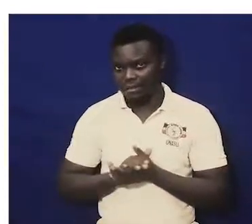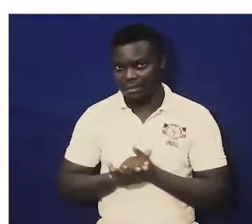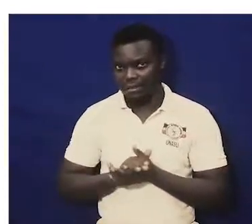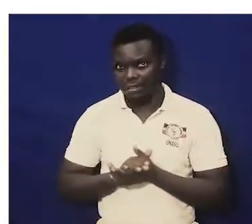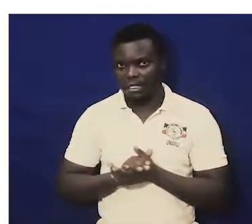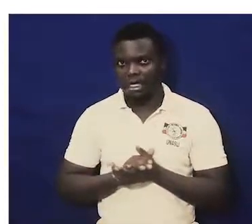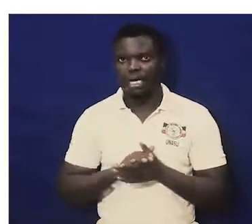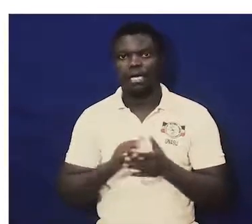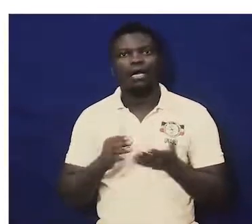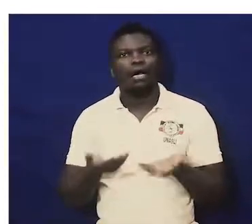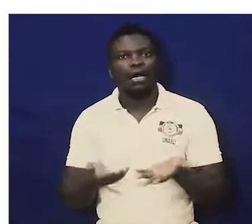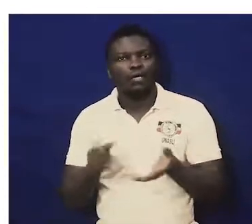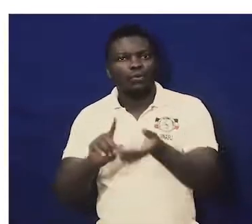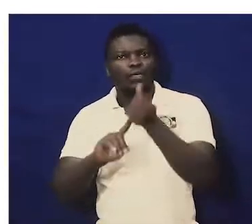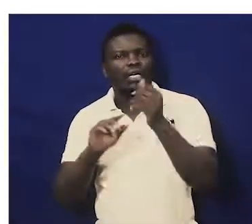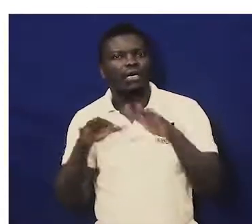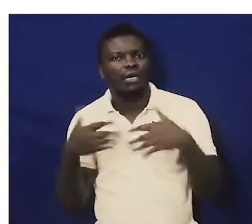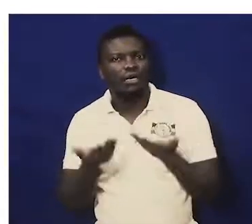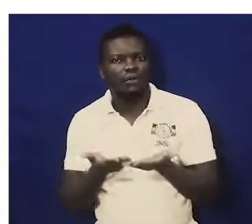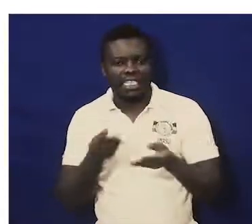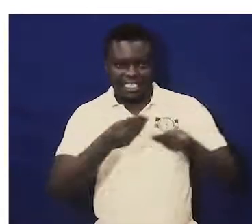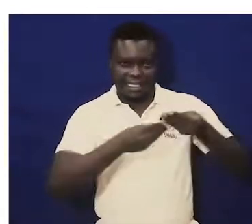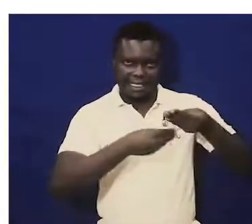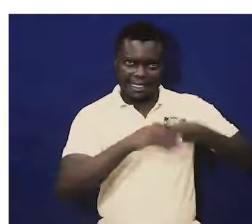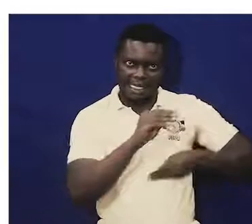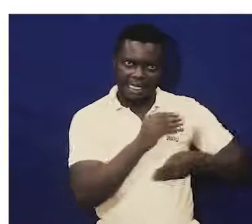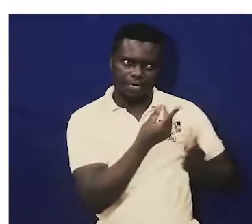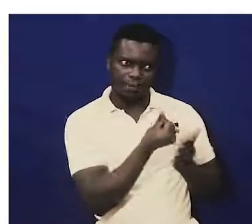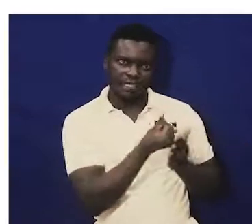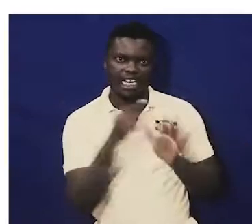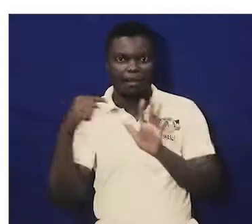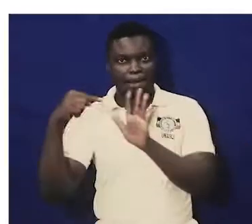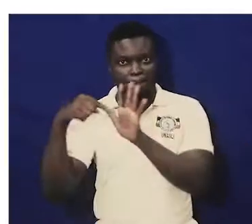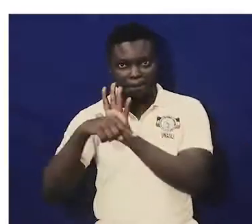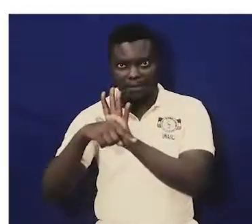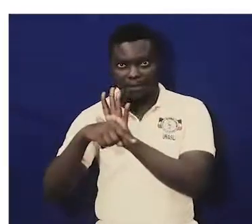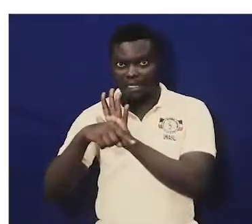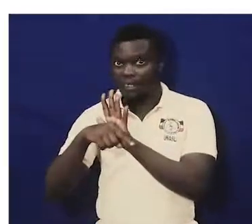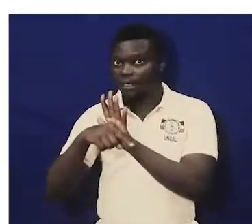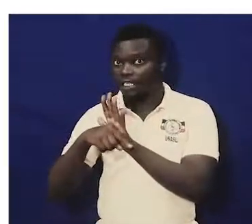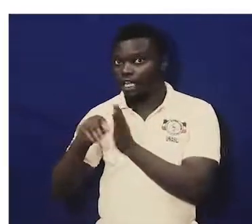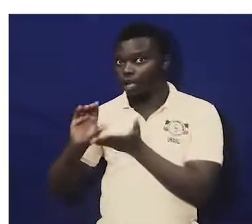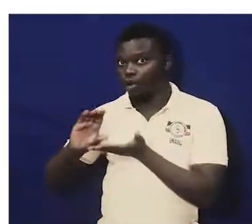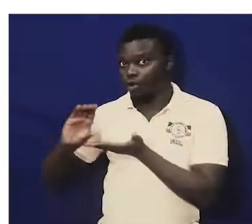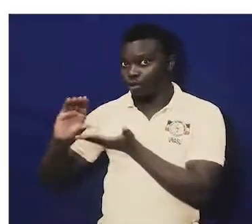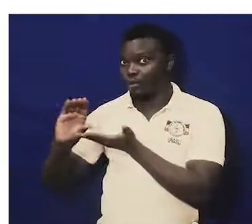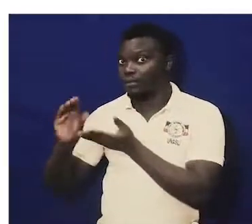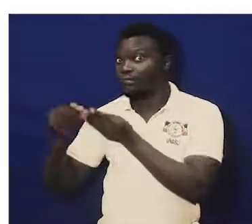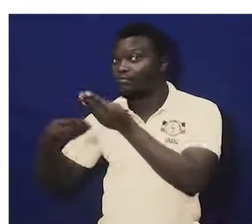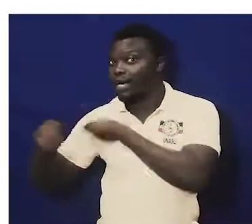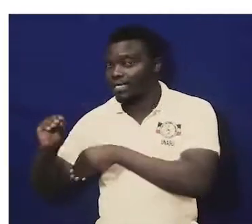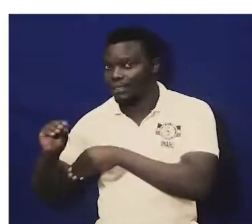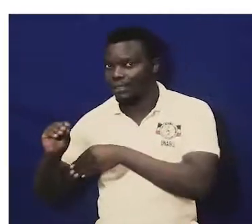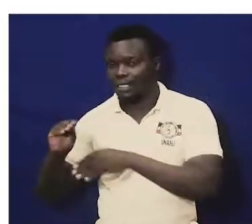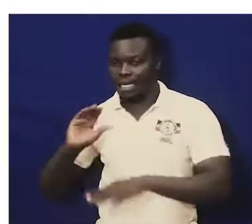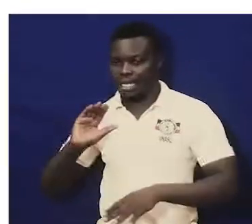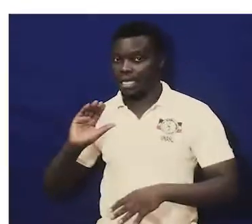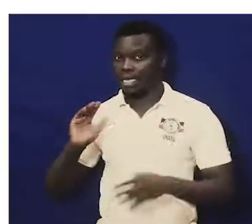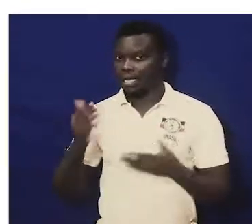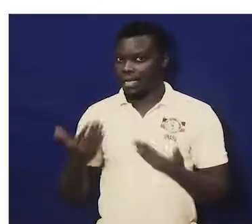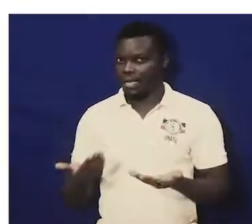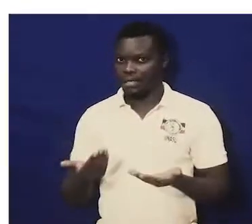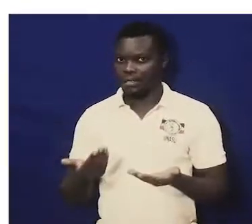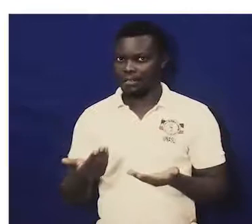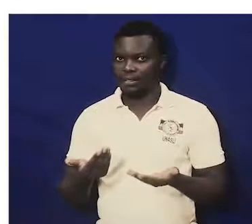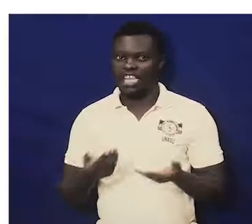is equal to selling price minus cost price. Our selling